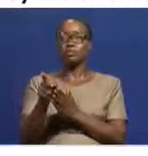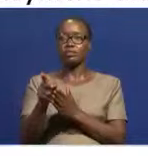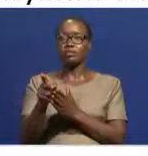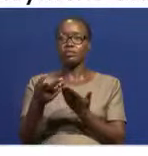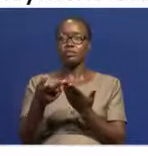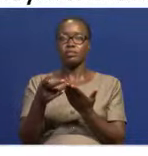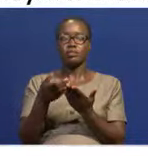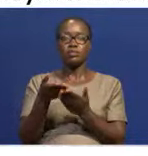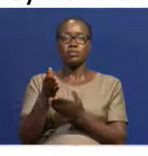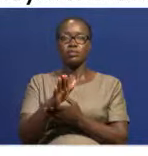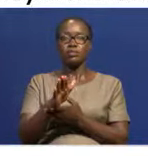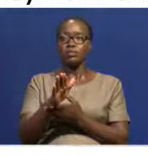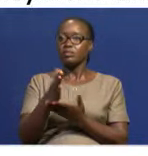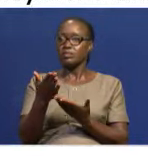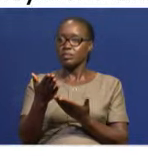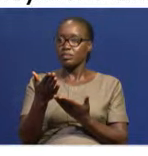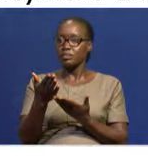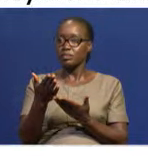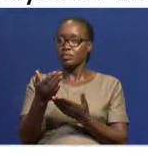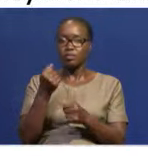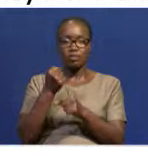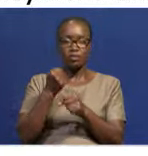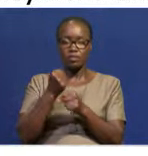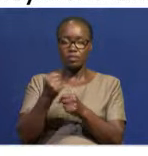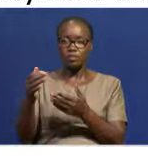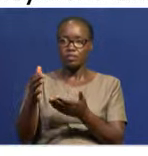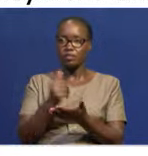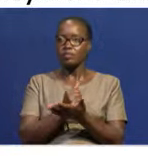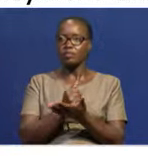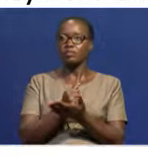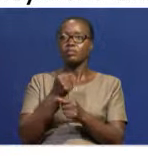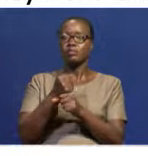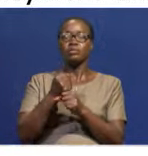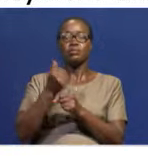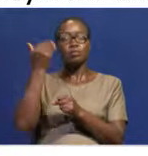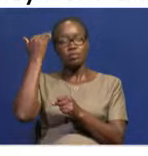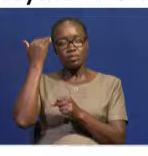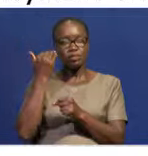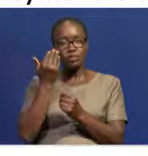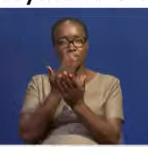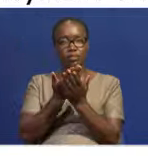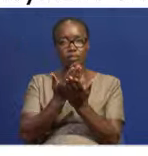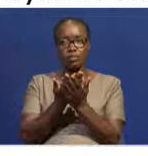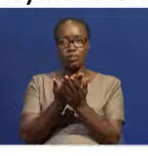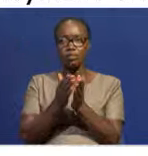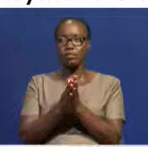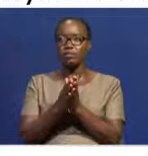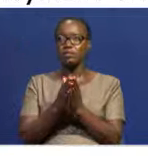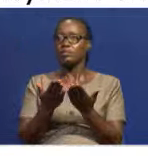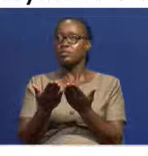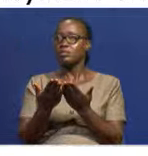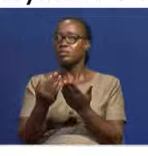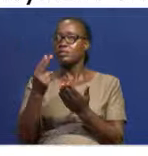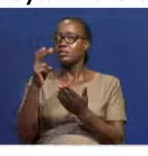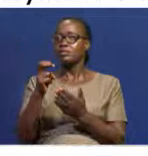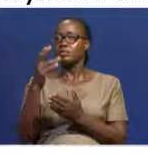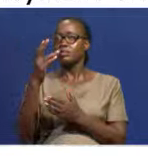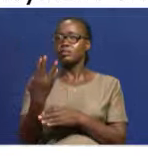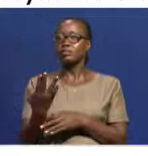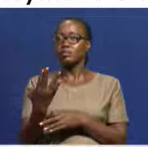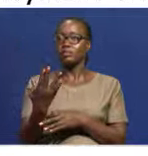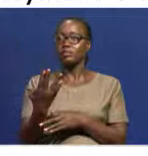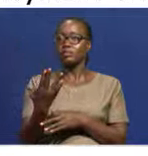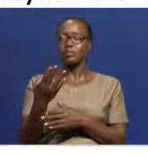has been referred to Eldoret Employment and Labour Relations Court Petition E003 of 2024 and other